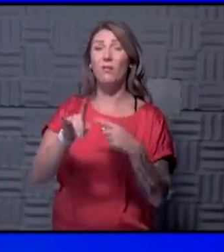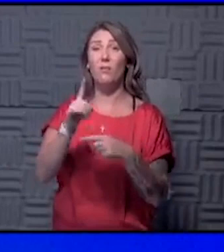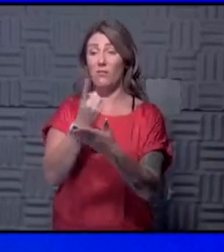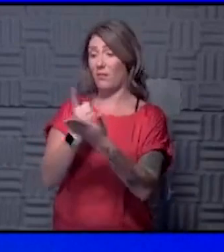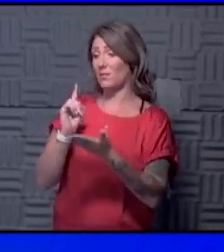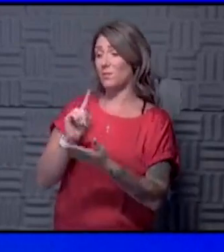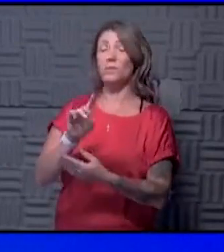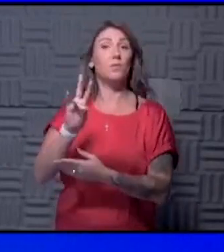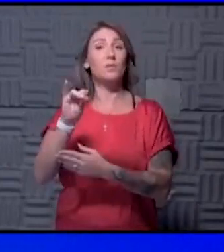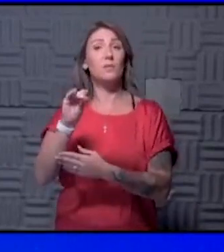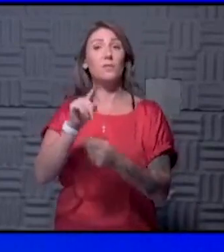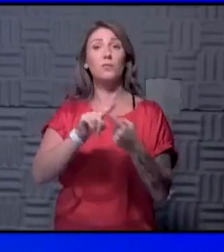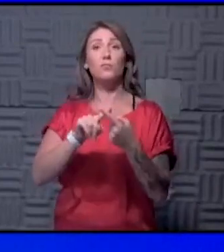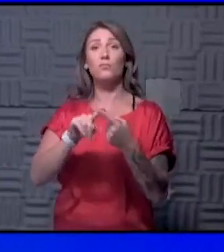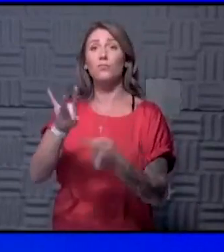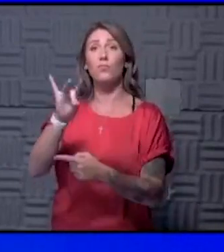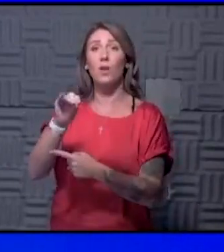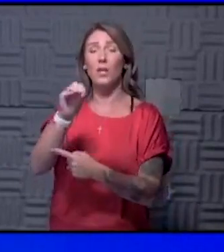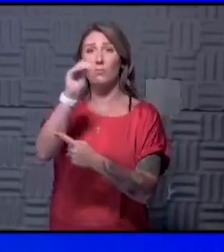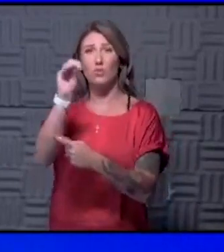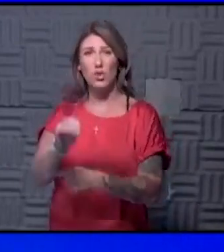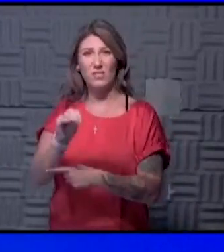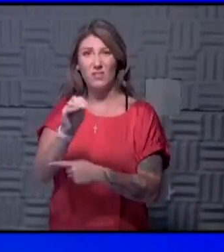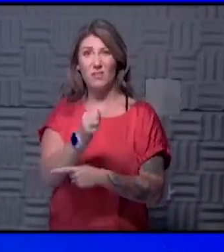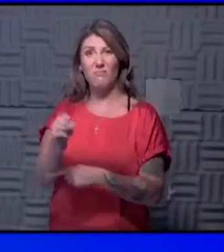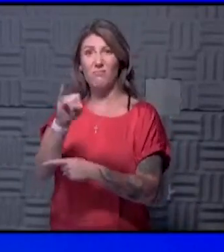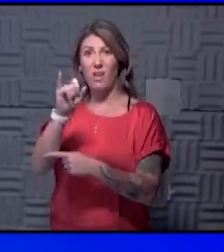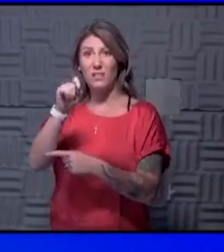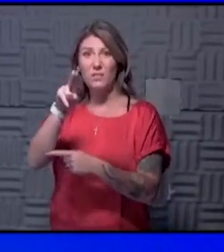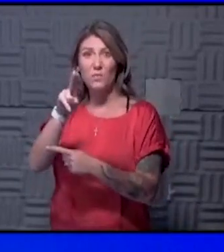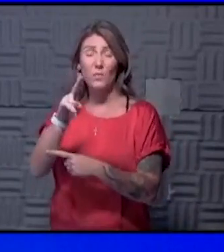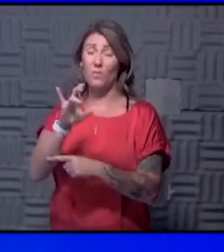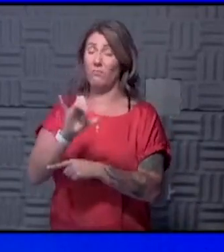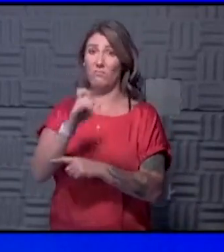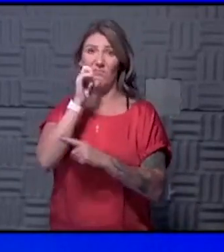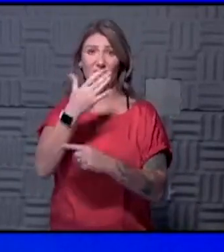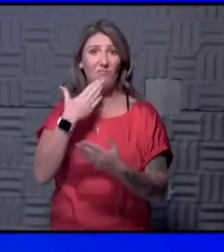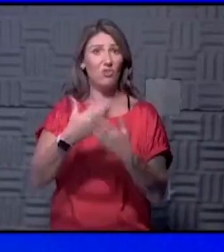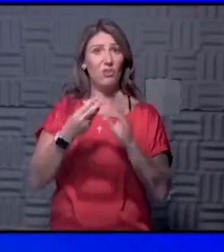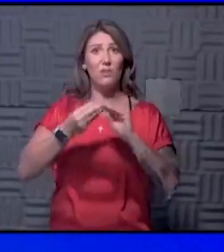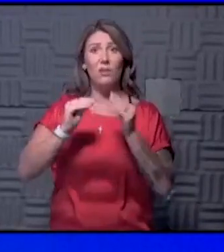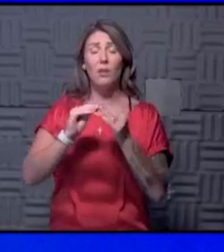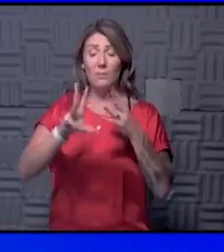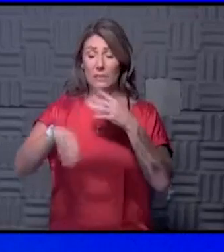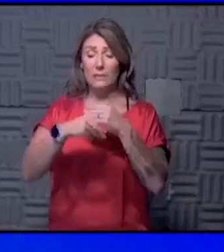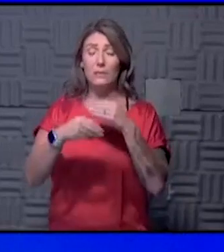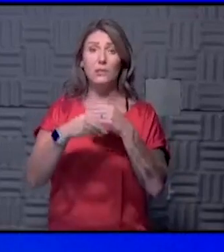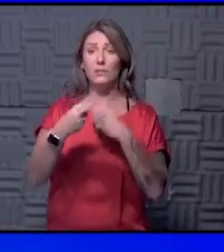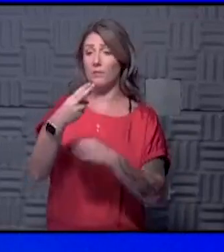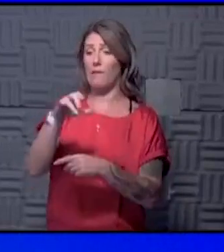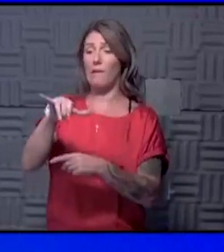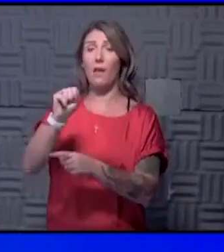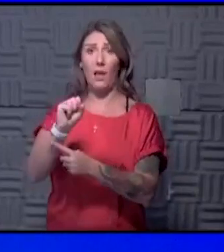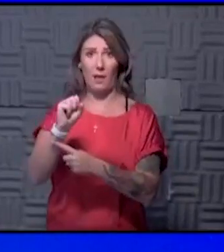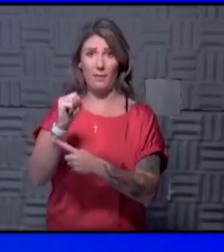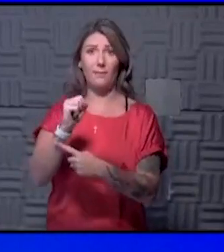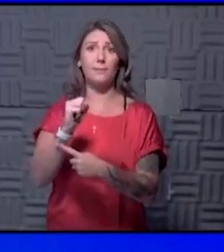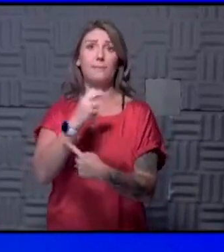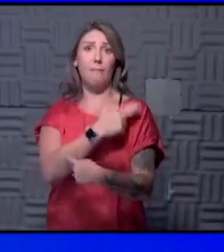well for those in the ICU. So those are not good numbers. In addition, we know that our partners in Hays last week